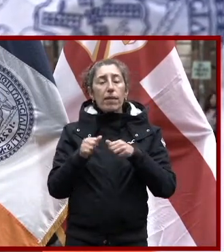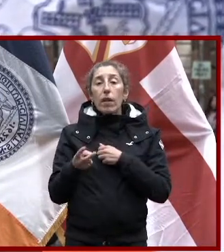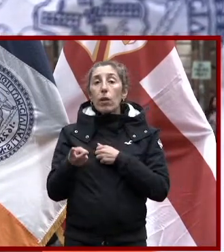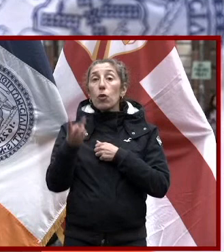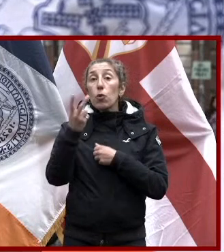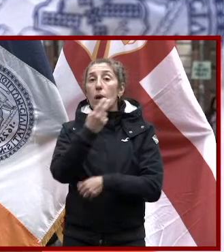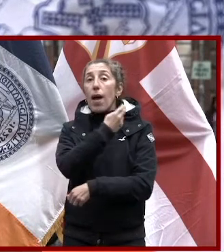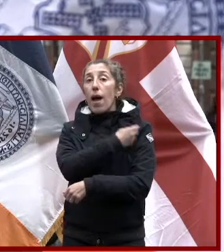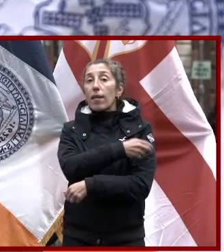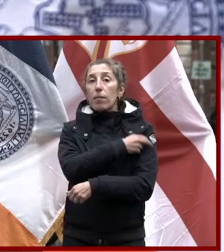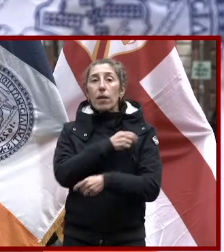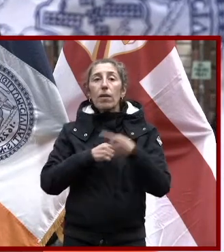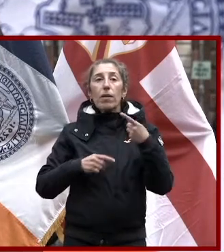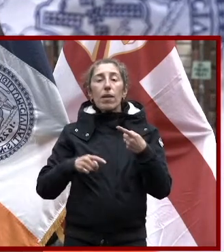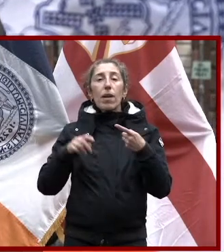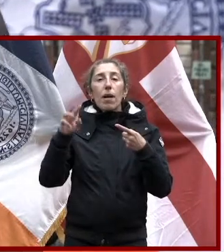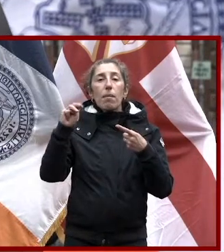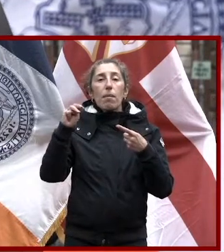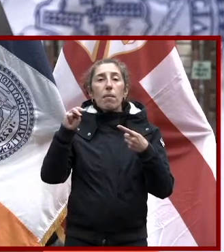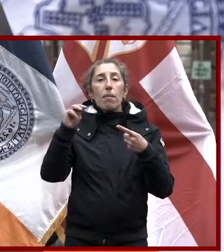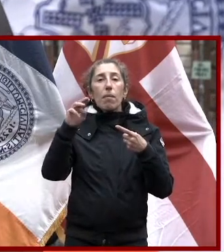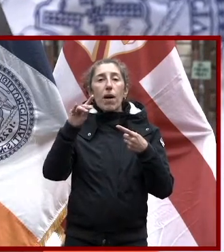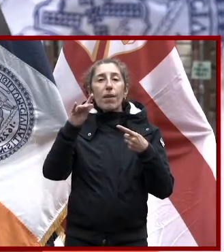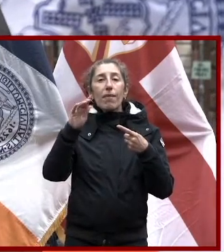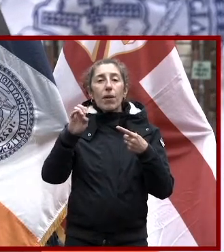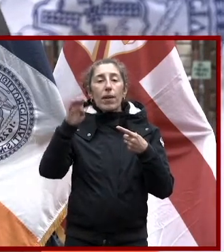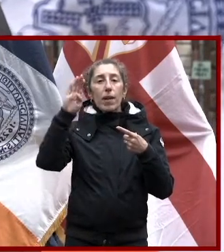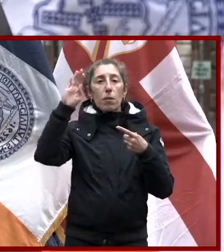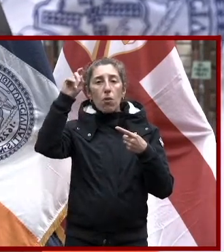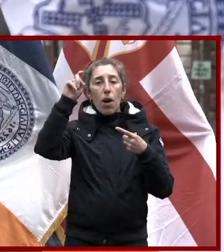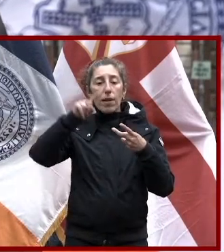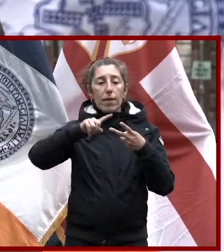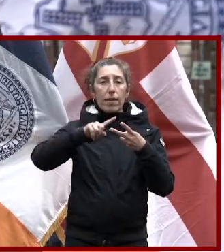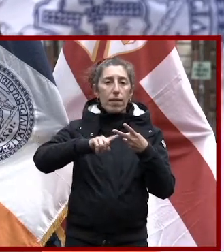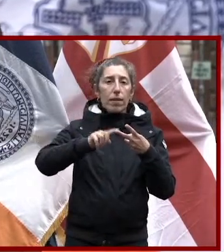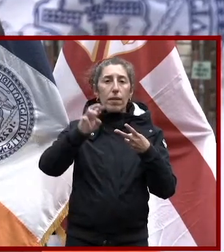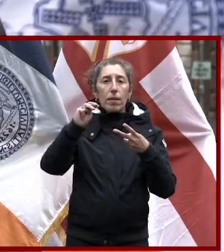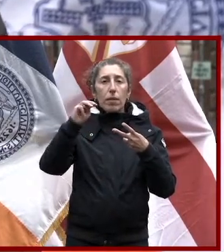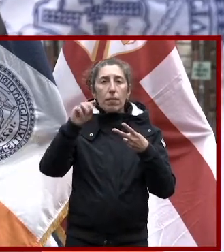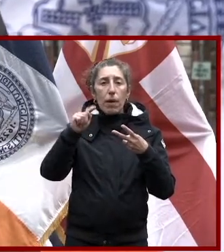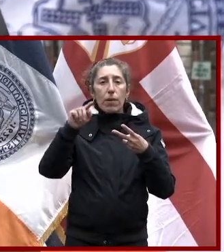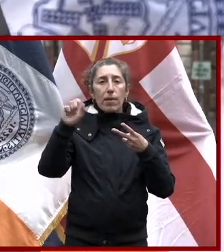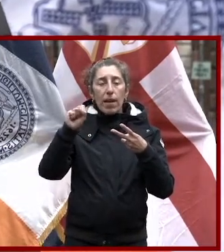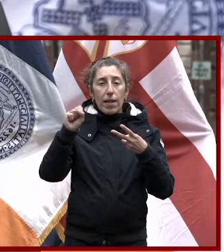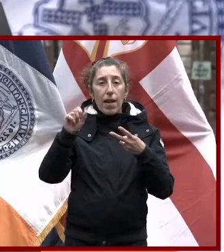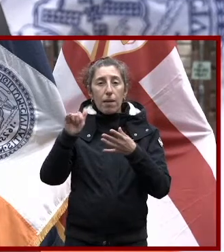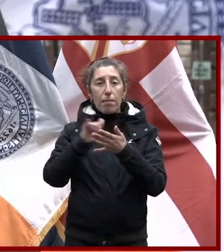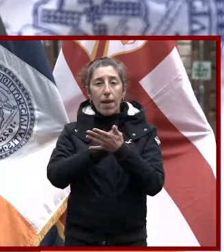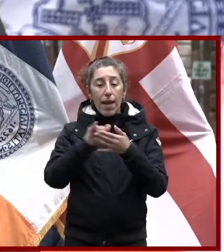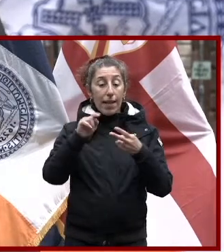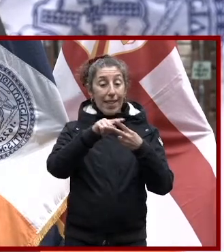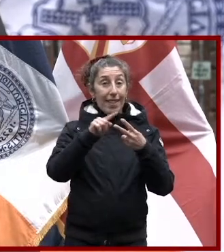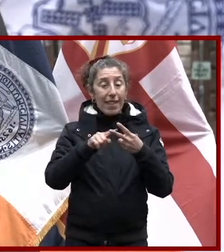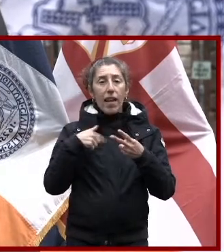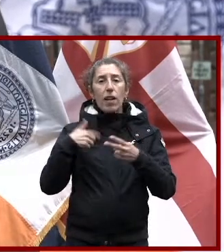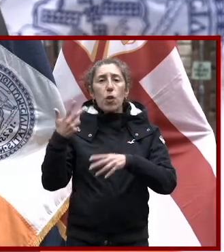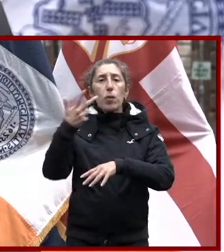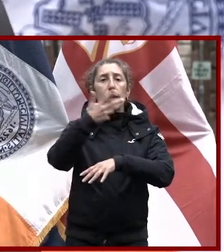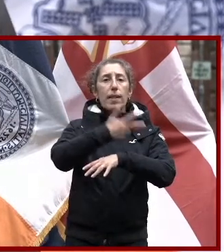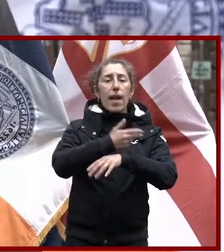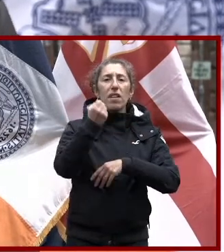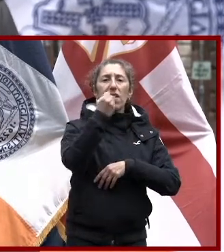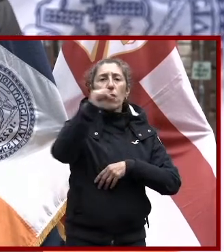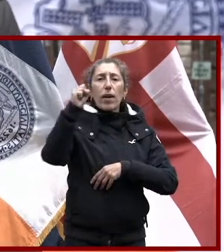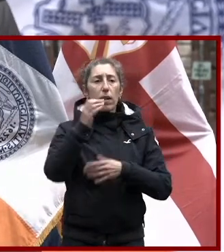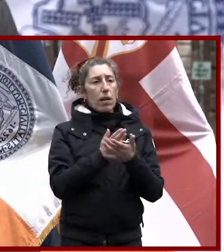Montefiore in the Bronx and Mount Sinai in Manhattan, went on a three-day strike to win safe staffing and